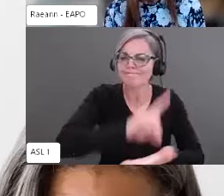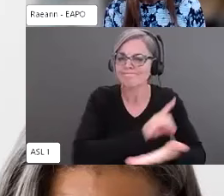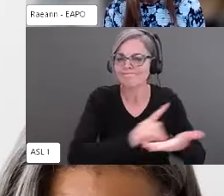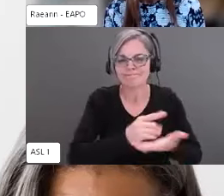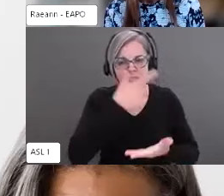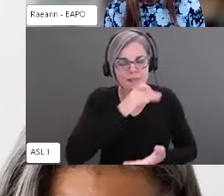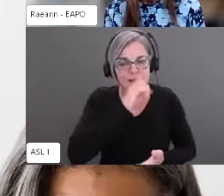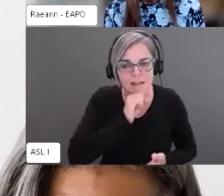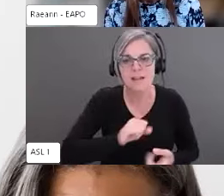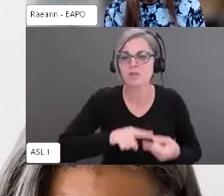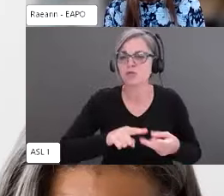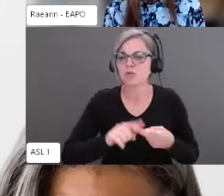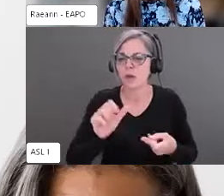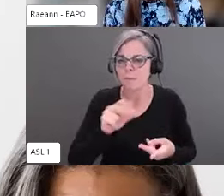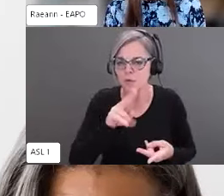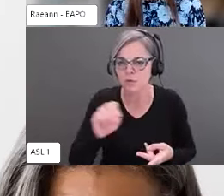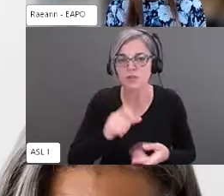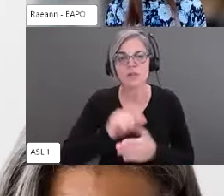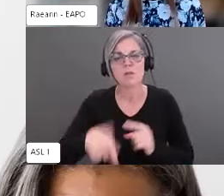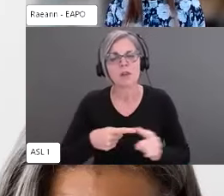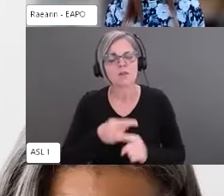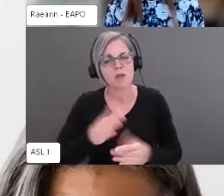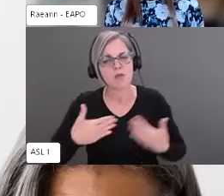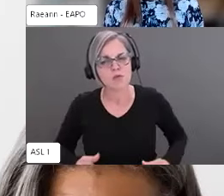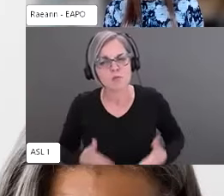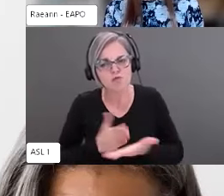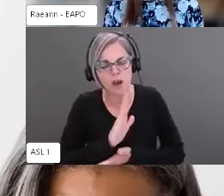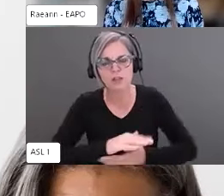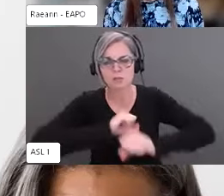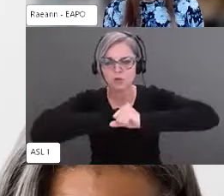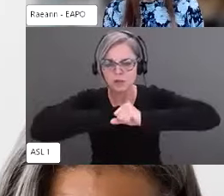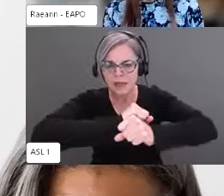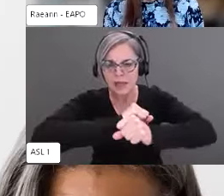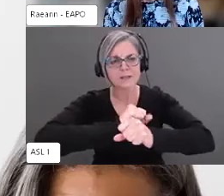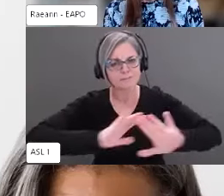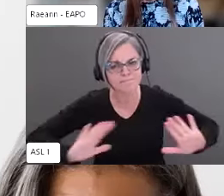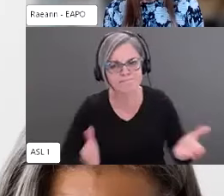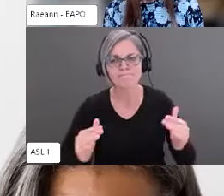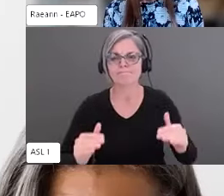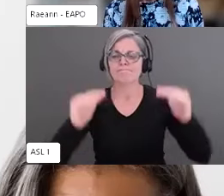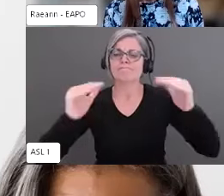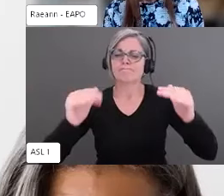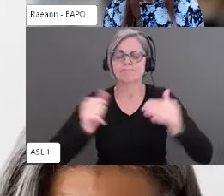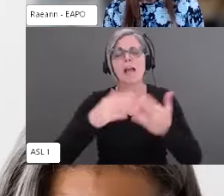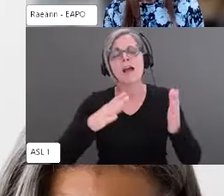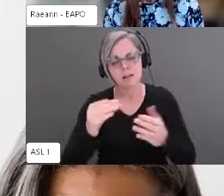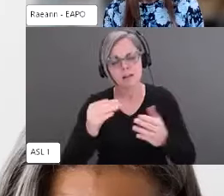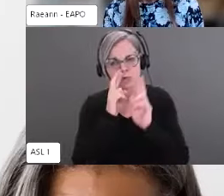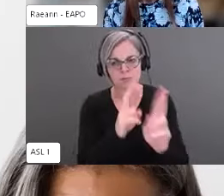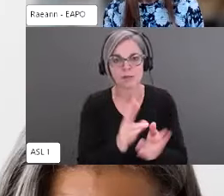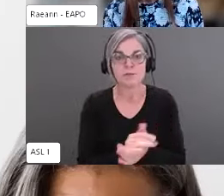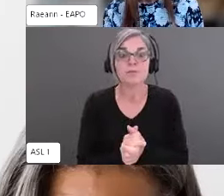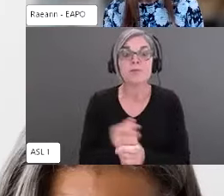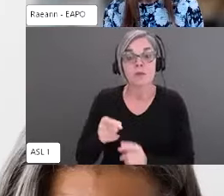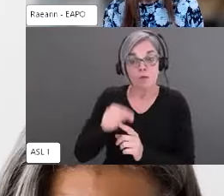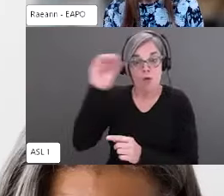and respected. And we are, as an organization, implementing the Ontario strategy to combat elder abuse,